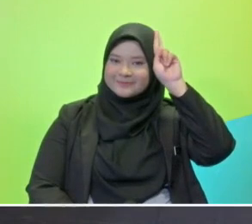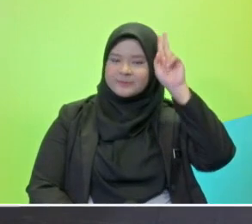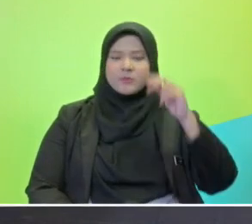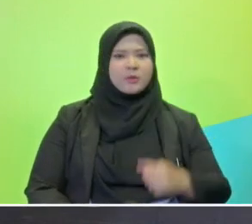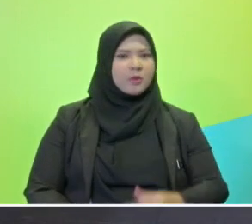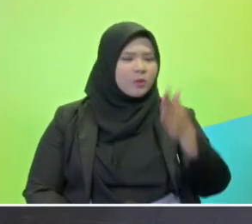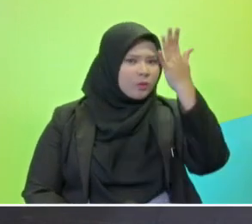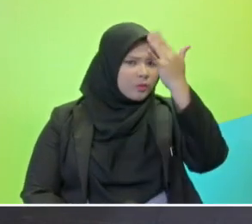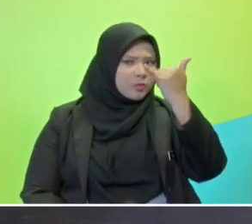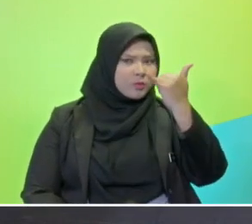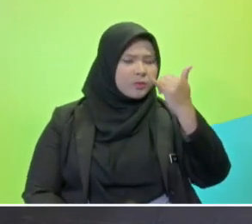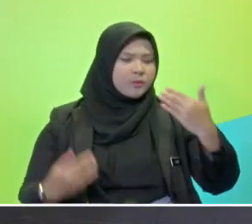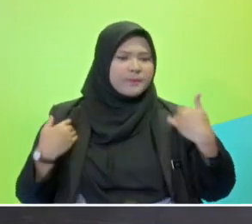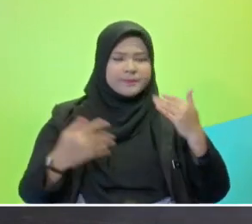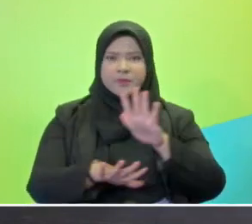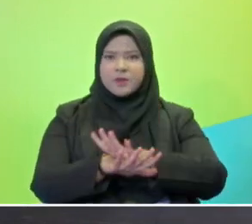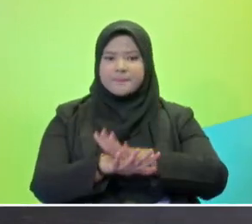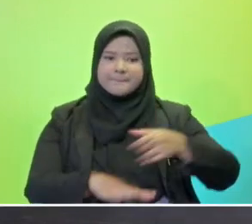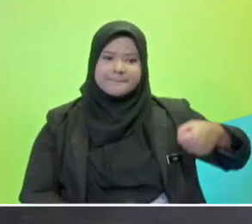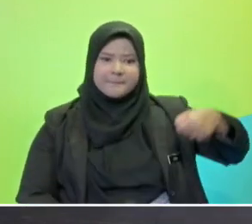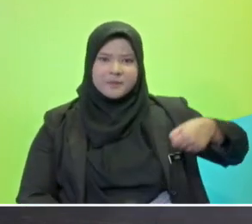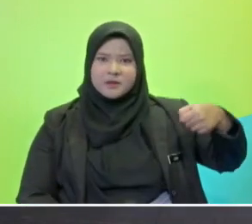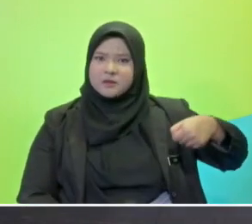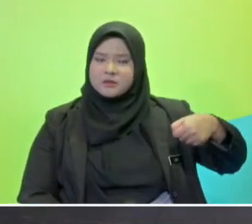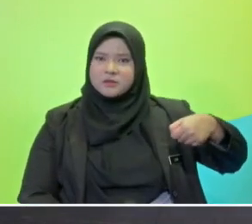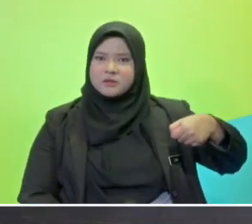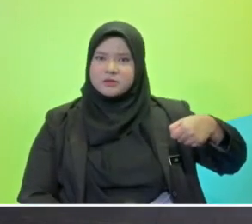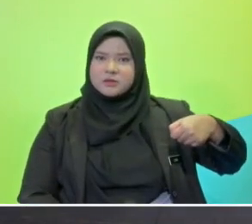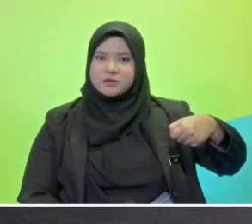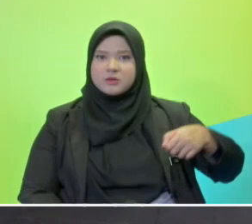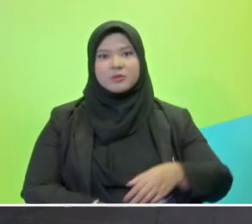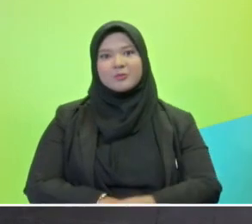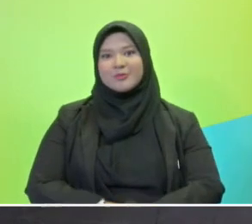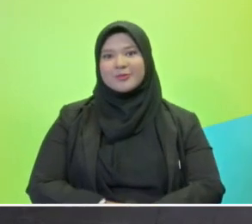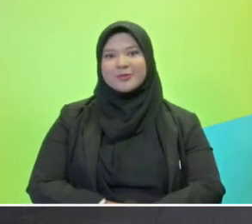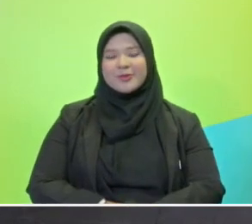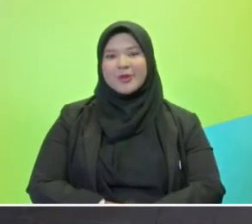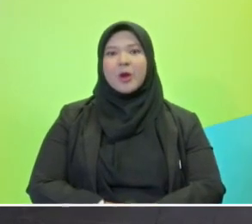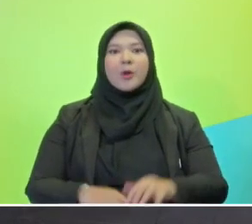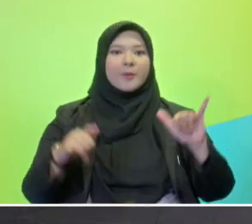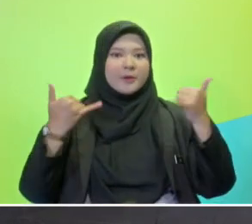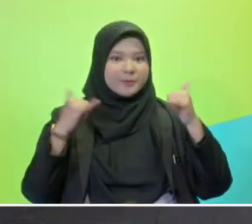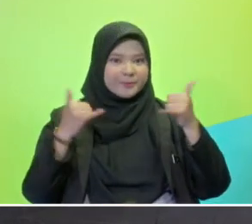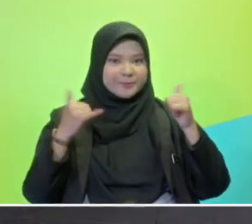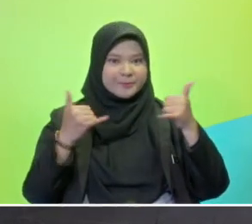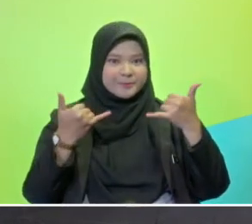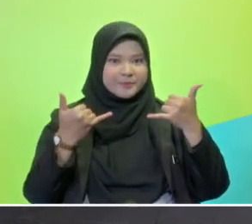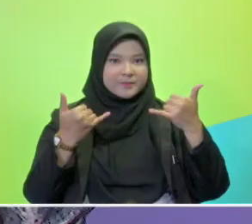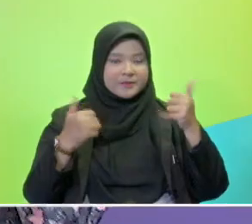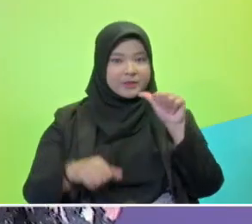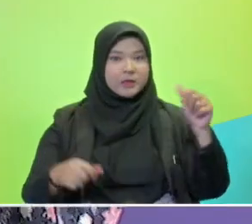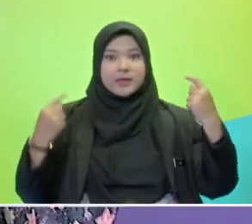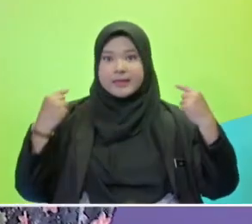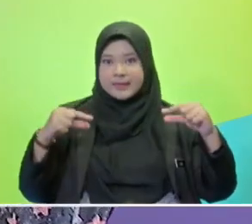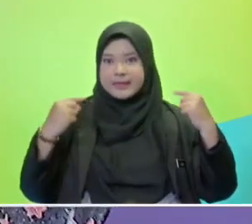mystery bag. Mystery bag, yes. Okay. So today, we're going to do you like it or not? Mm-hmm. Okay, so it's